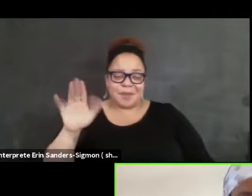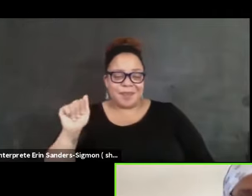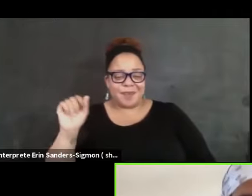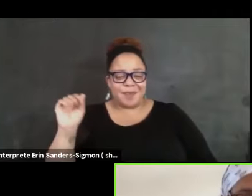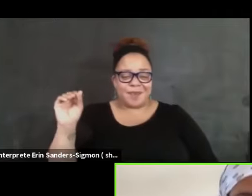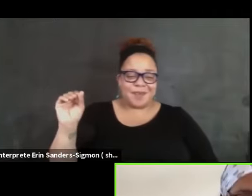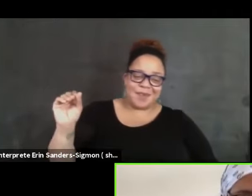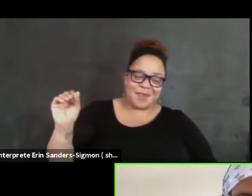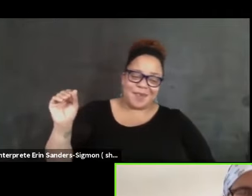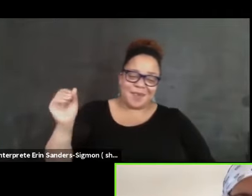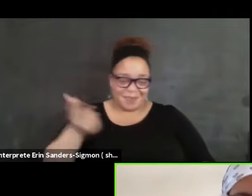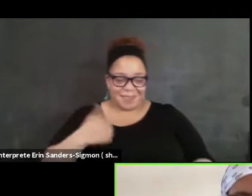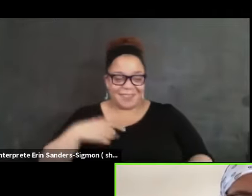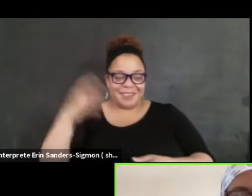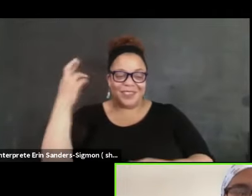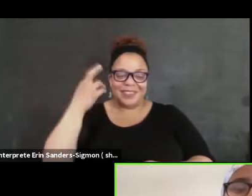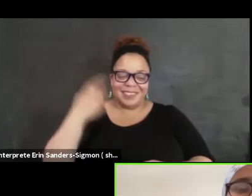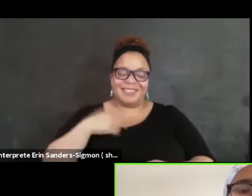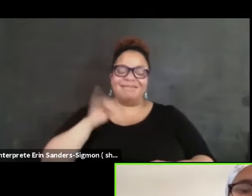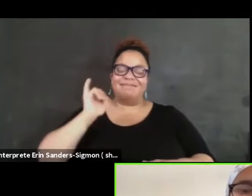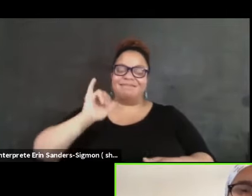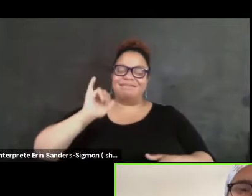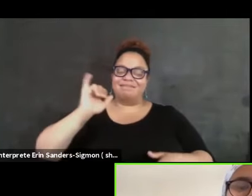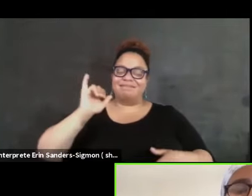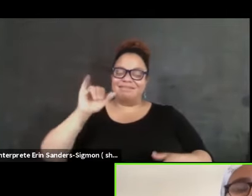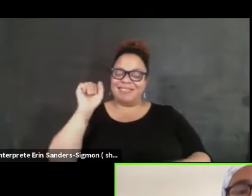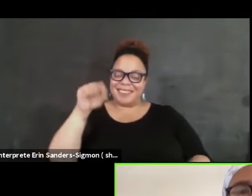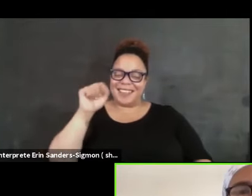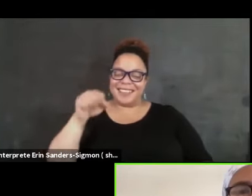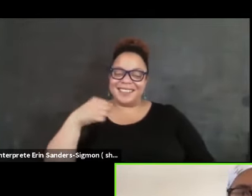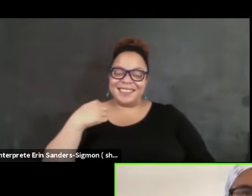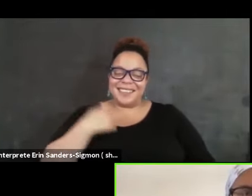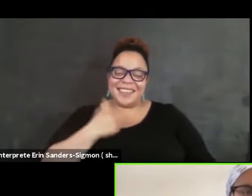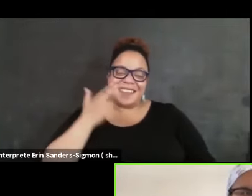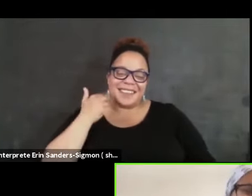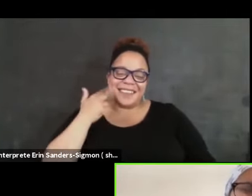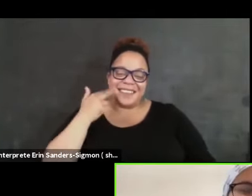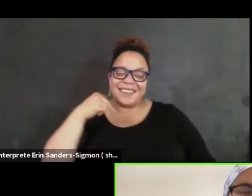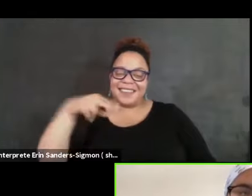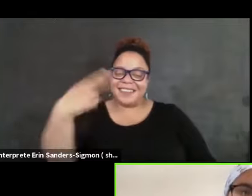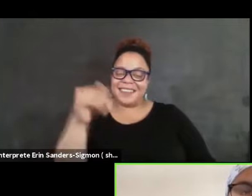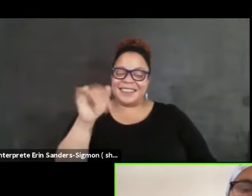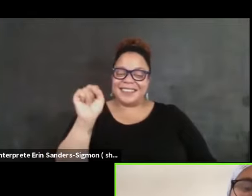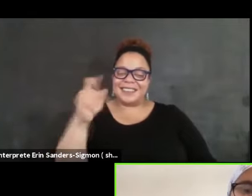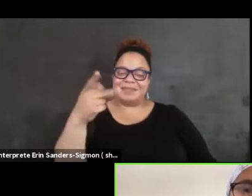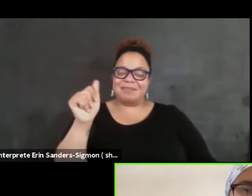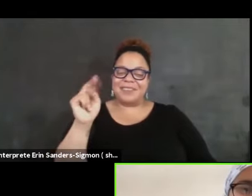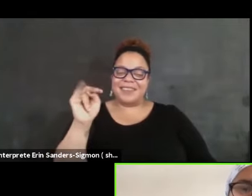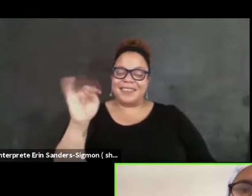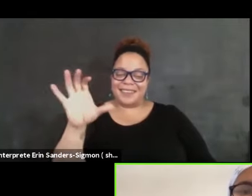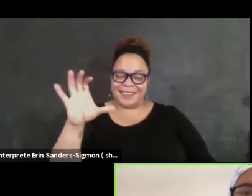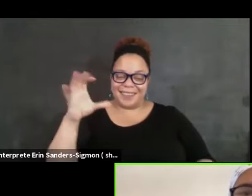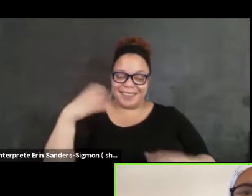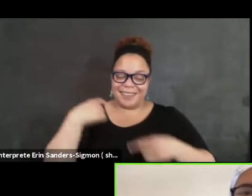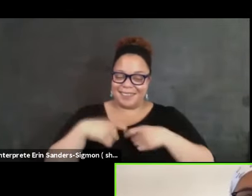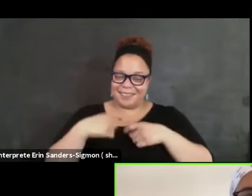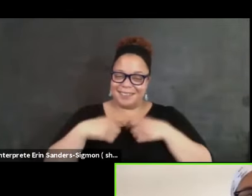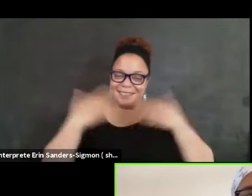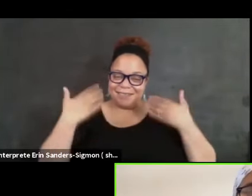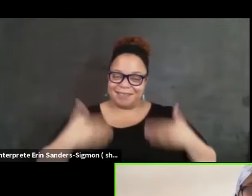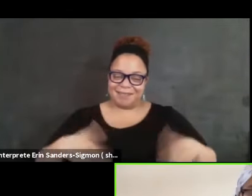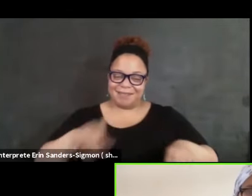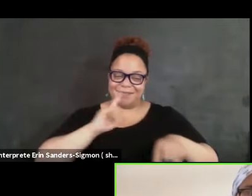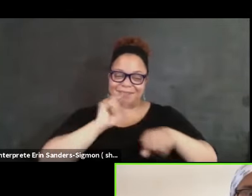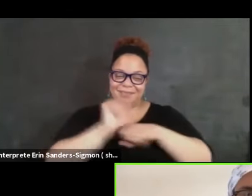am definitely Hispanic. I realize I get to build character based on the trials I face every day because my skin is a